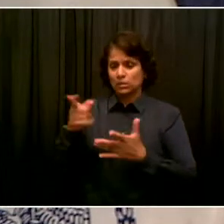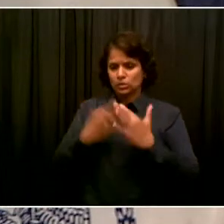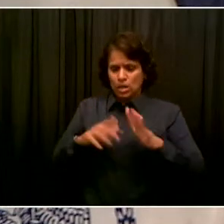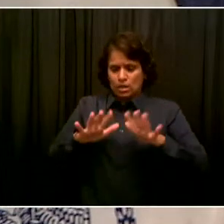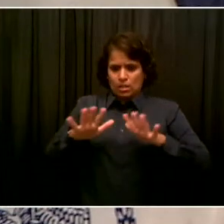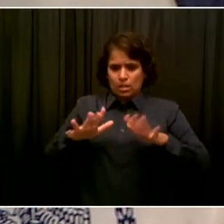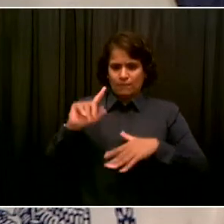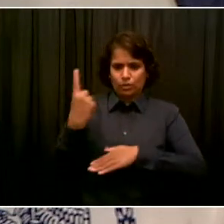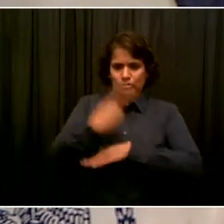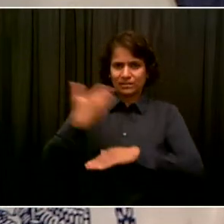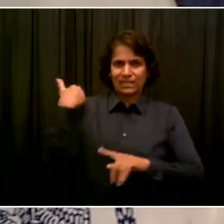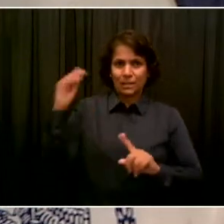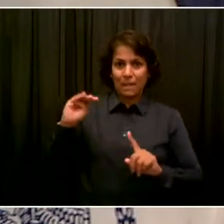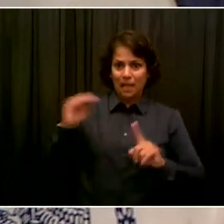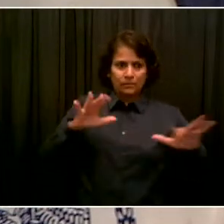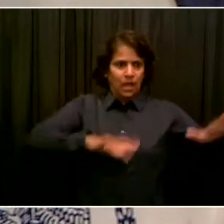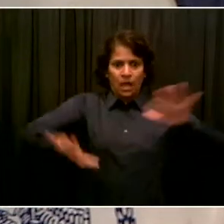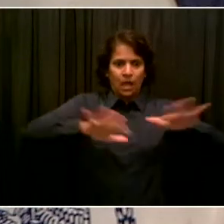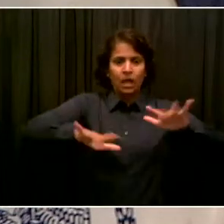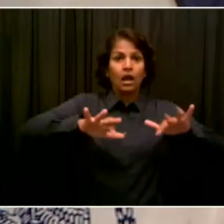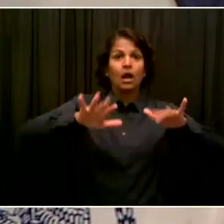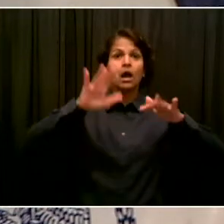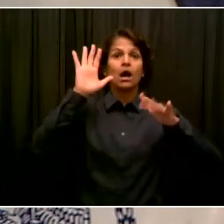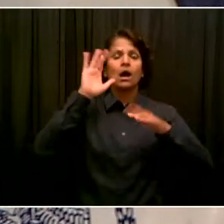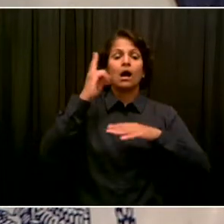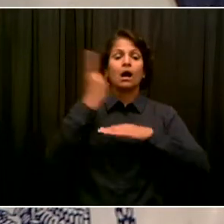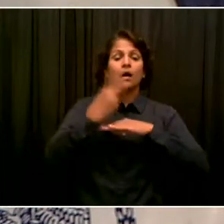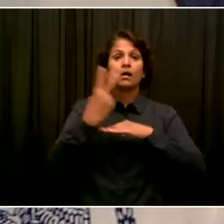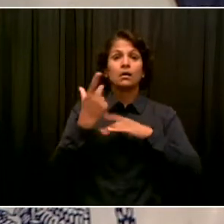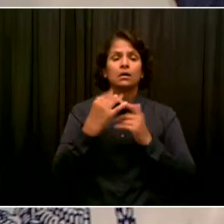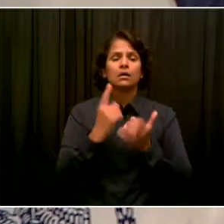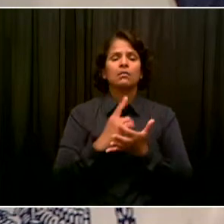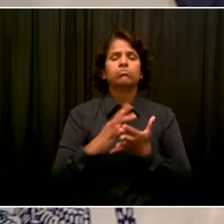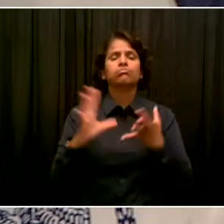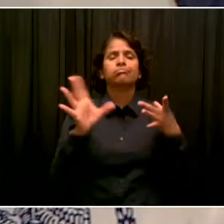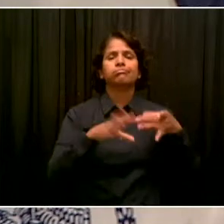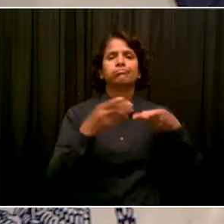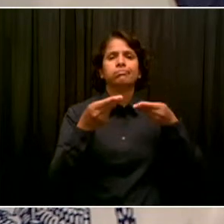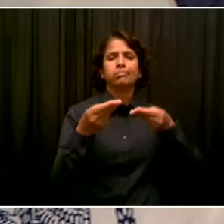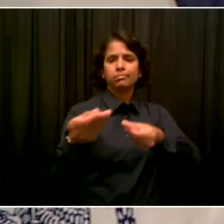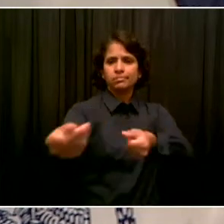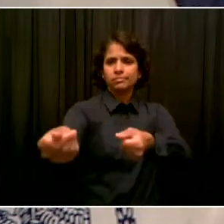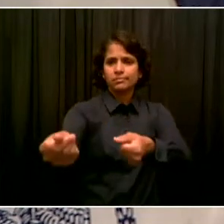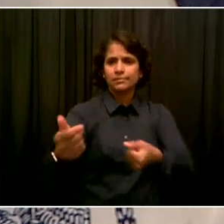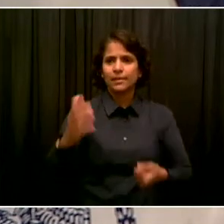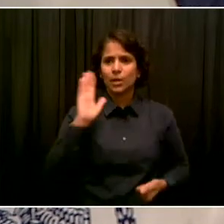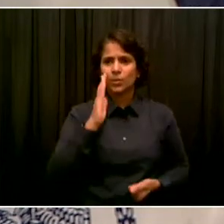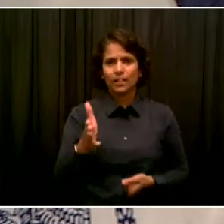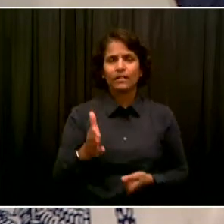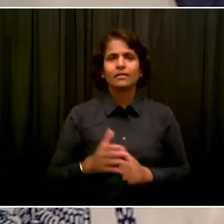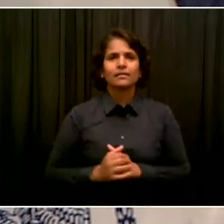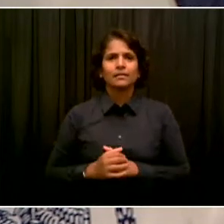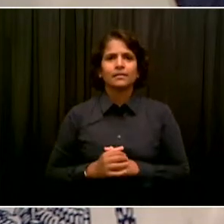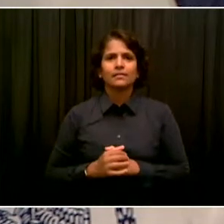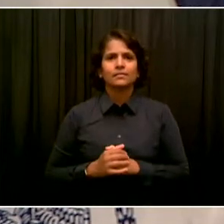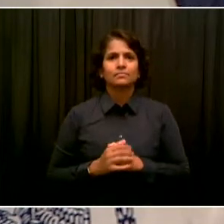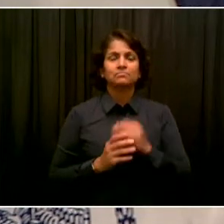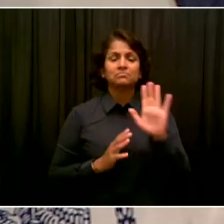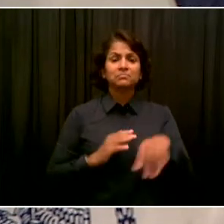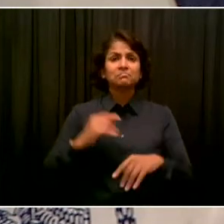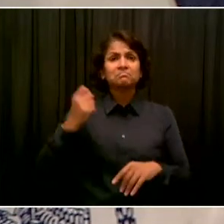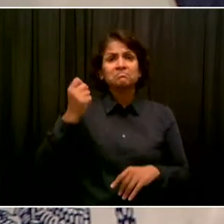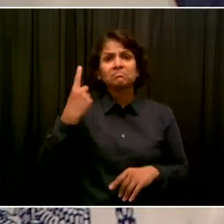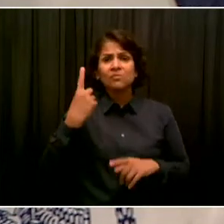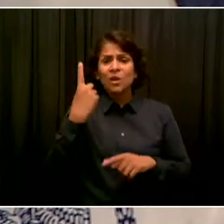right. But I want to go by the year and a half evidence we have, the way our educators